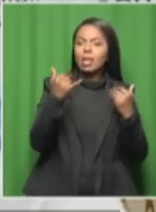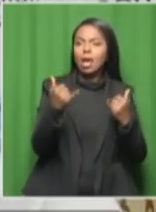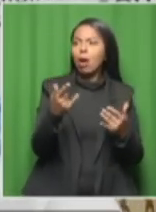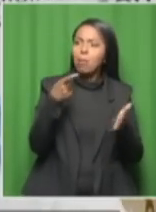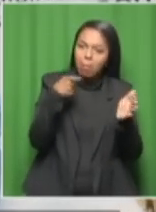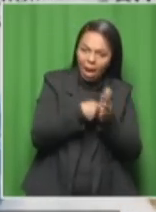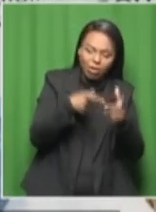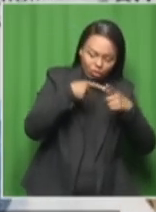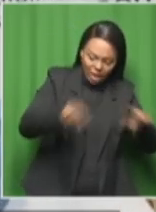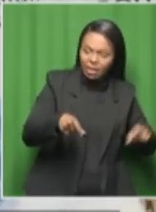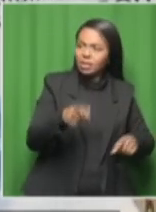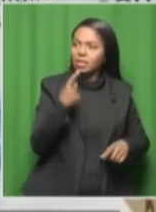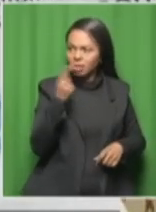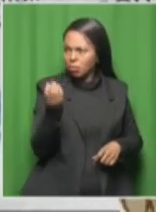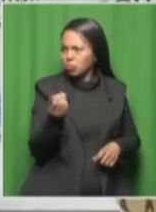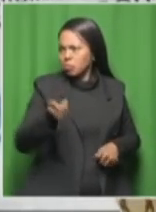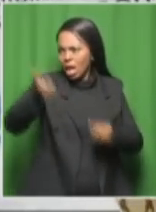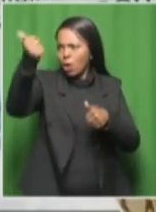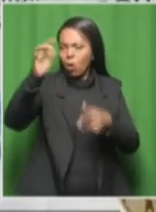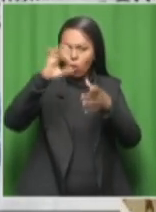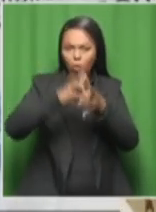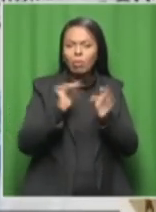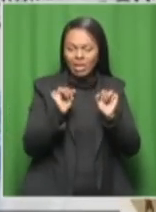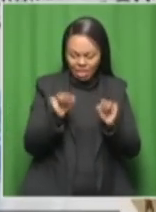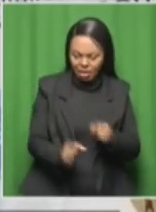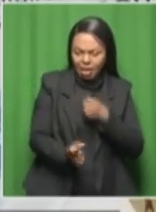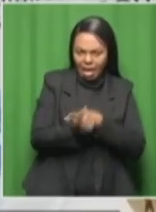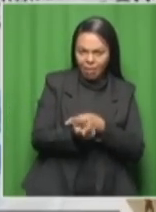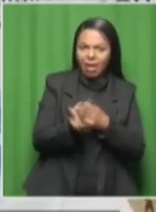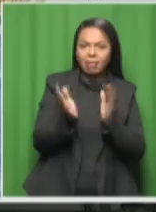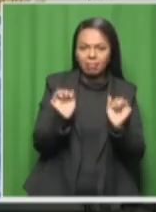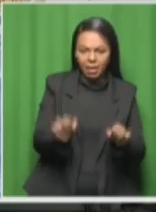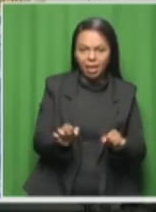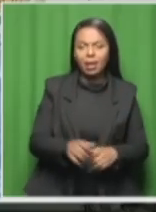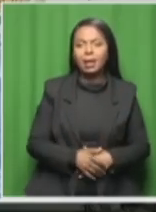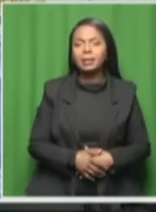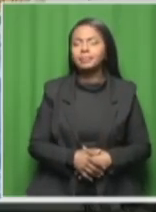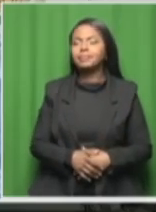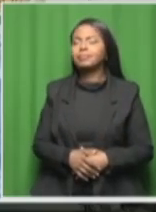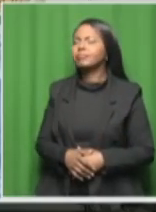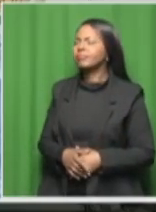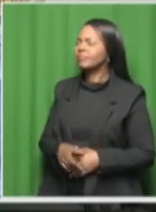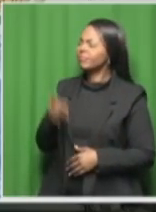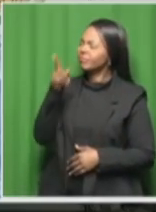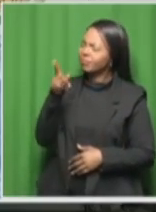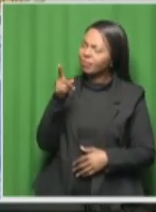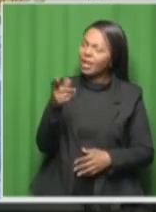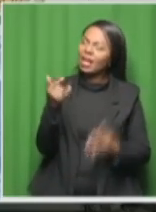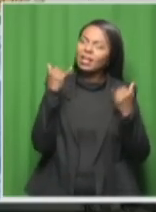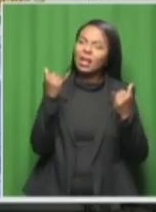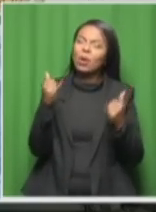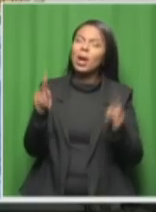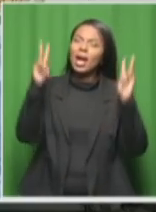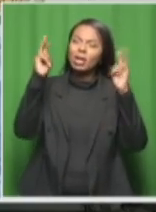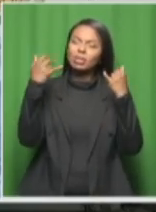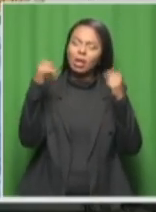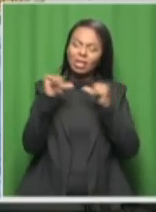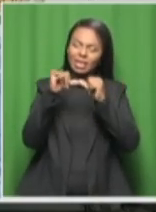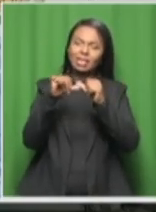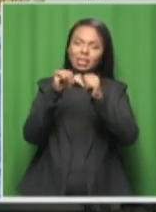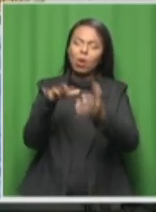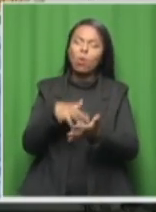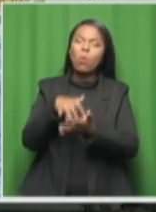them back home. So it does happen, yes. So, Minister, this is, of course, about acknowledging the systemic